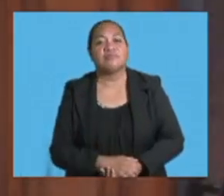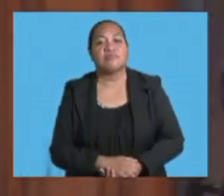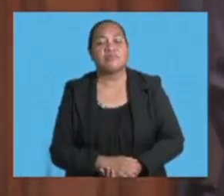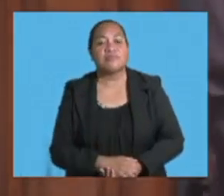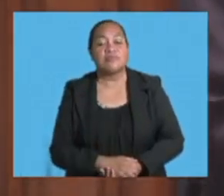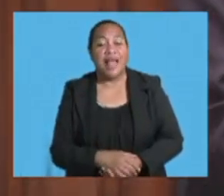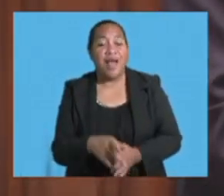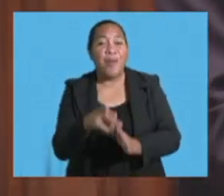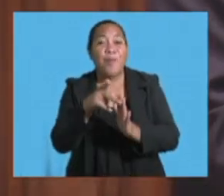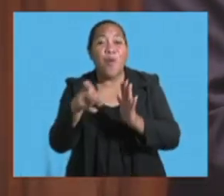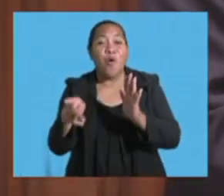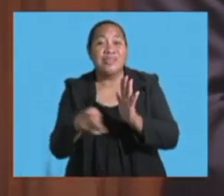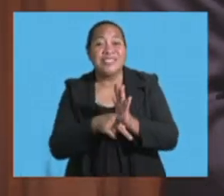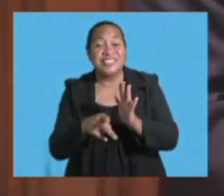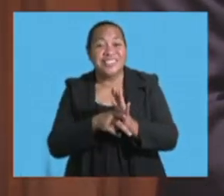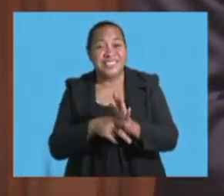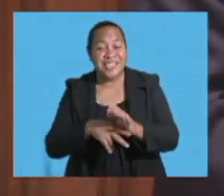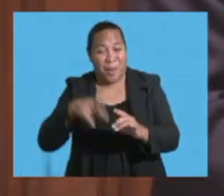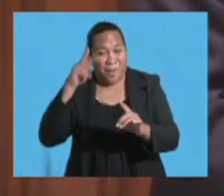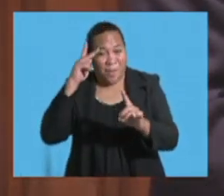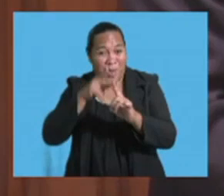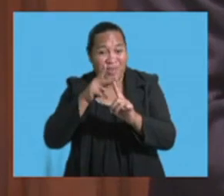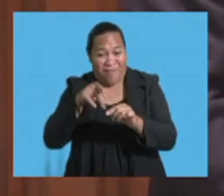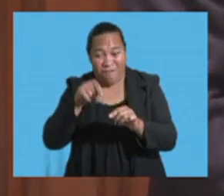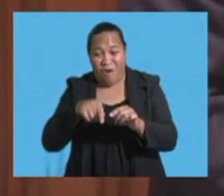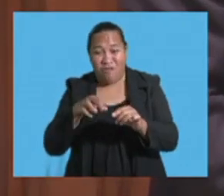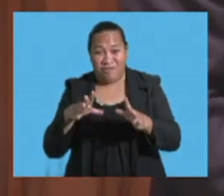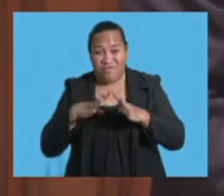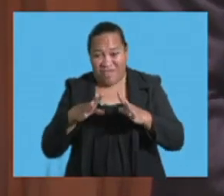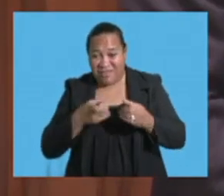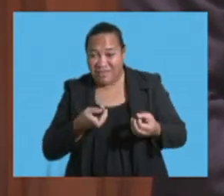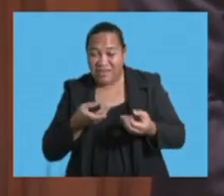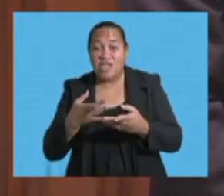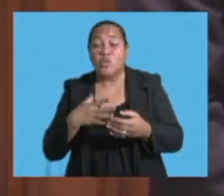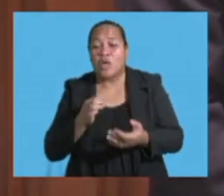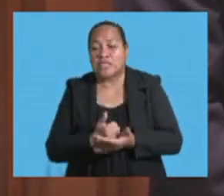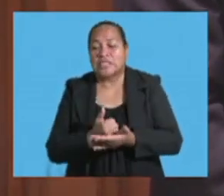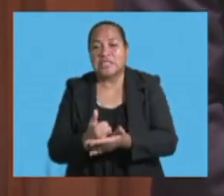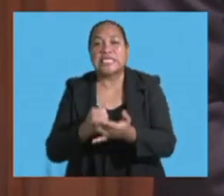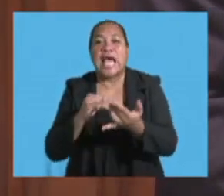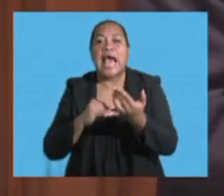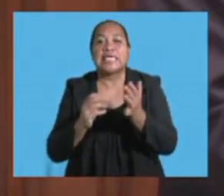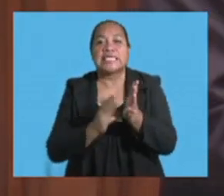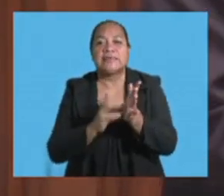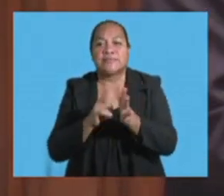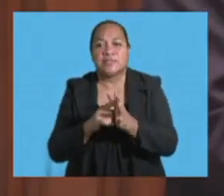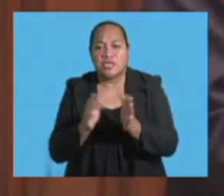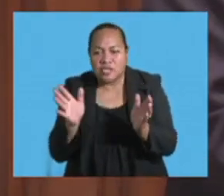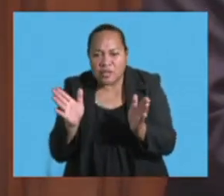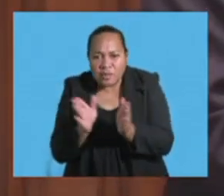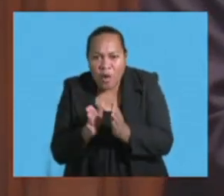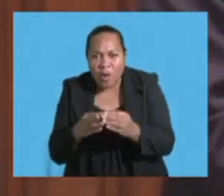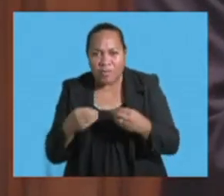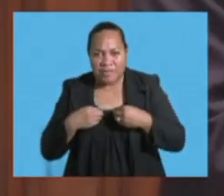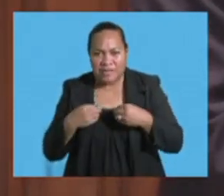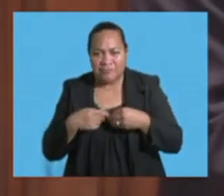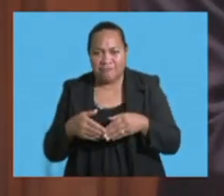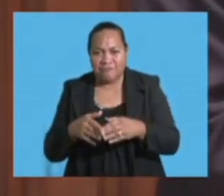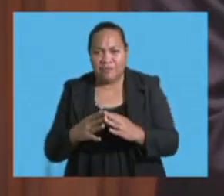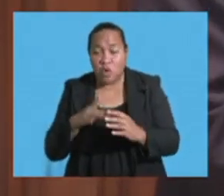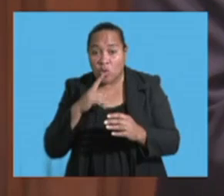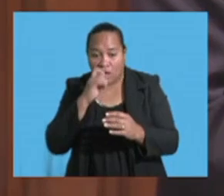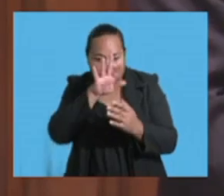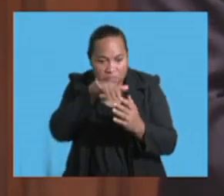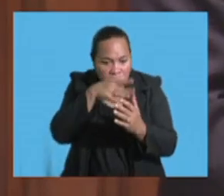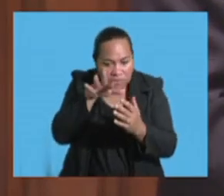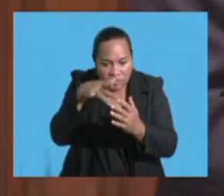The policy intention for this incentive is to assist the SMEs. Post-assessment audits will be conducted